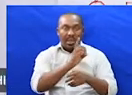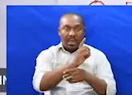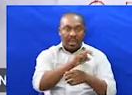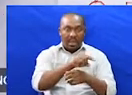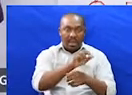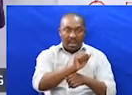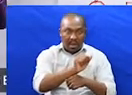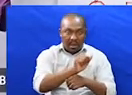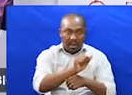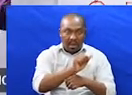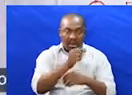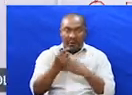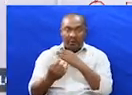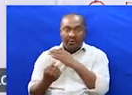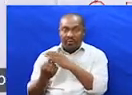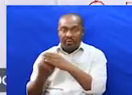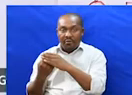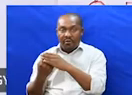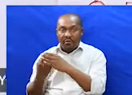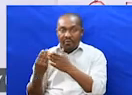DNA from